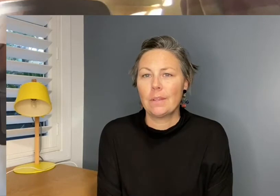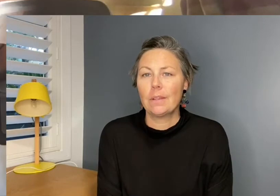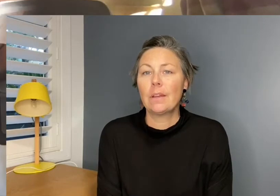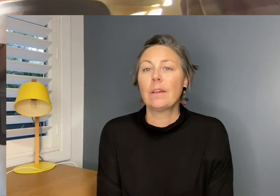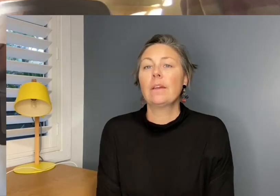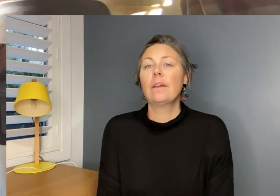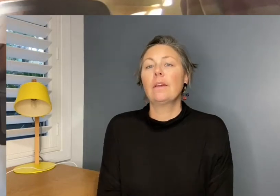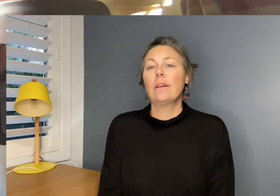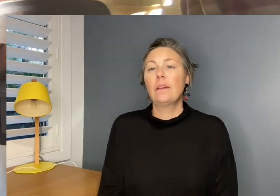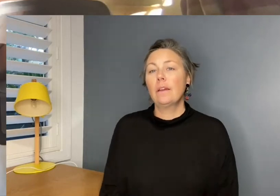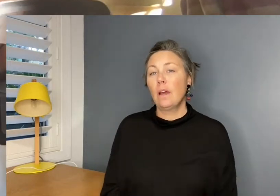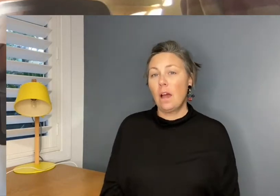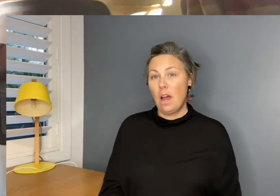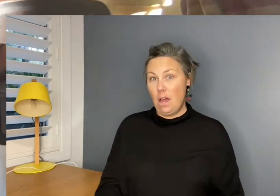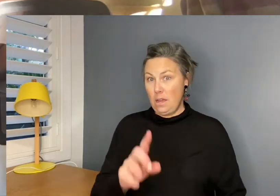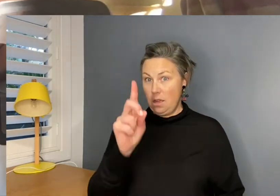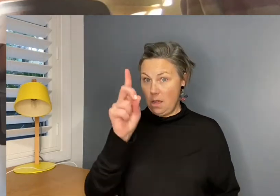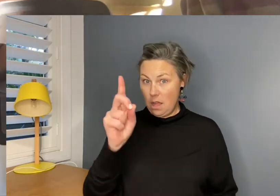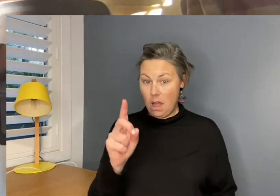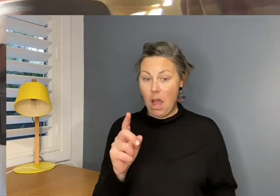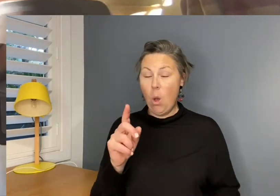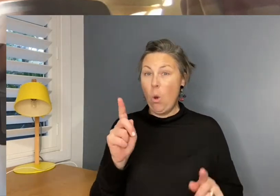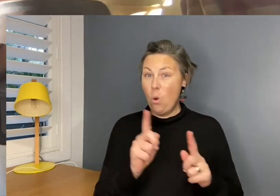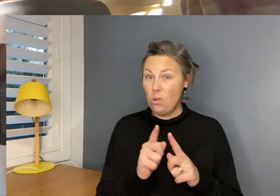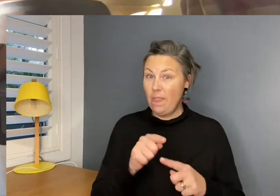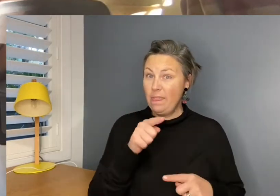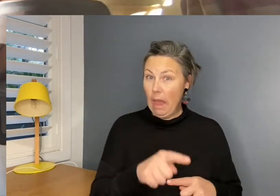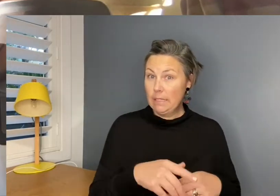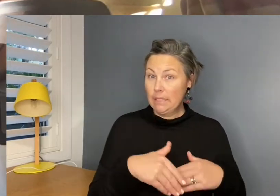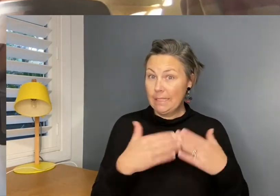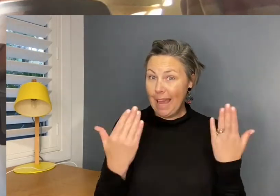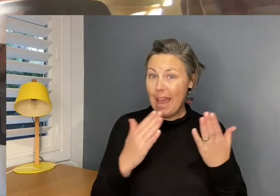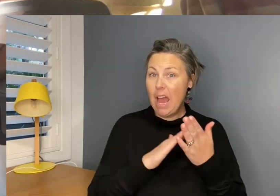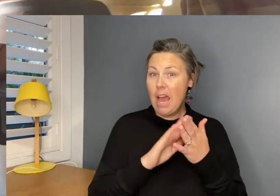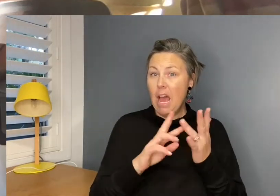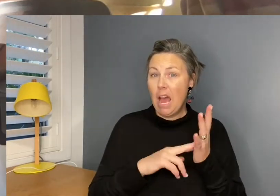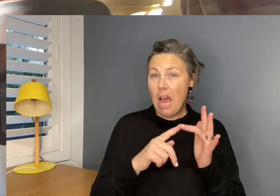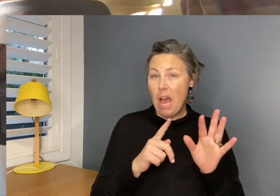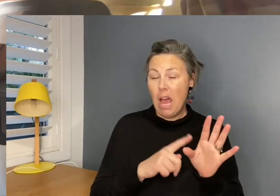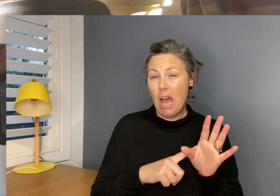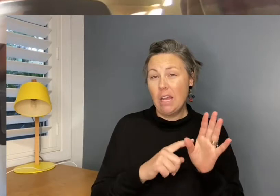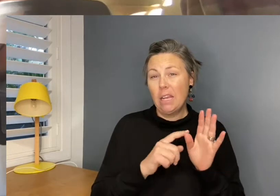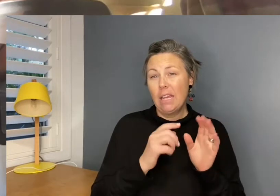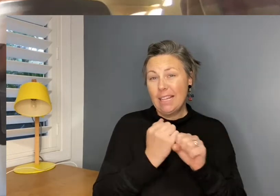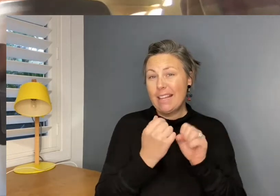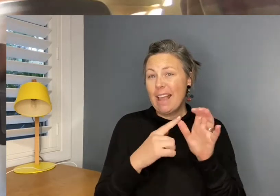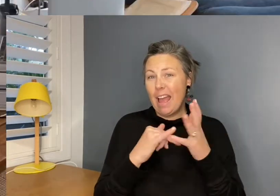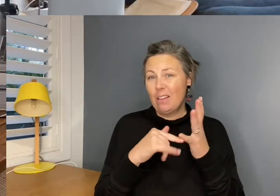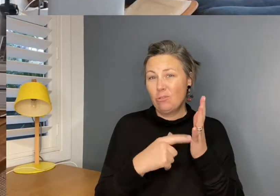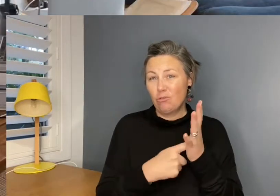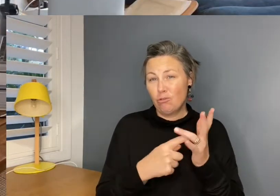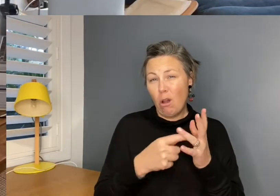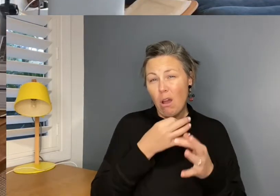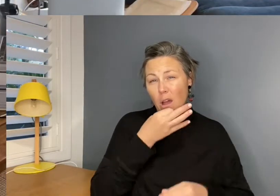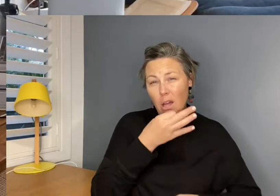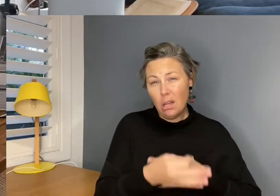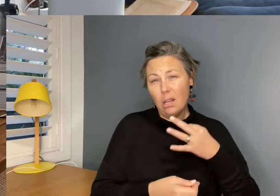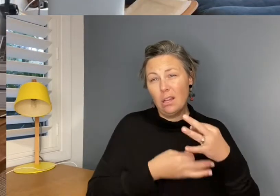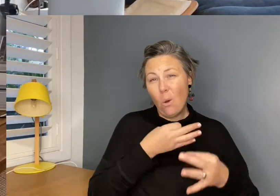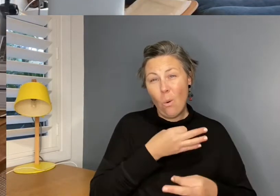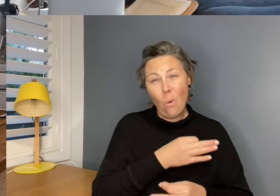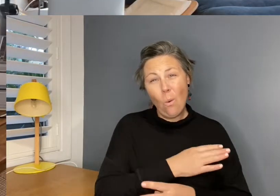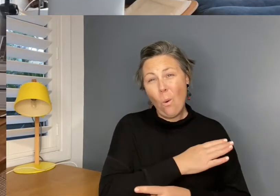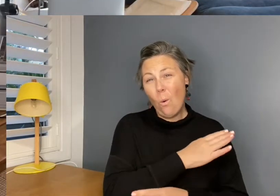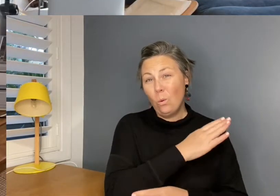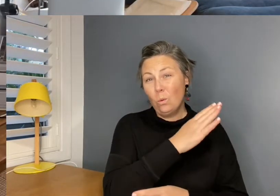this was off the back of having the most horrendous day with Honey vomiting all day with gastro. And she was still vomiting,